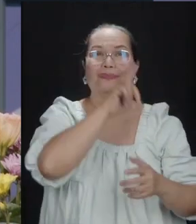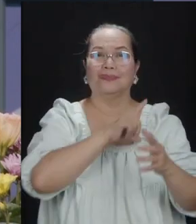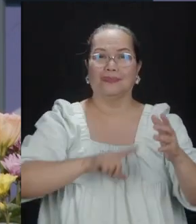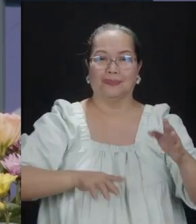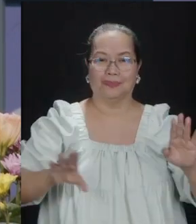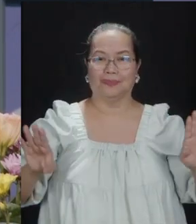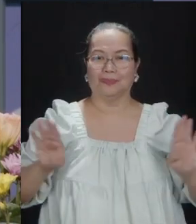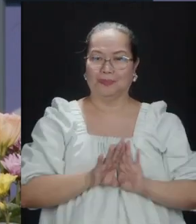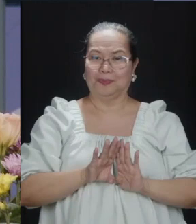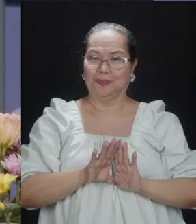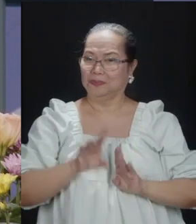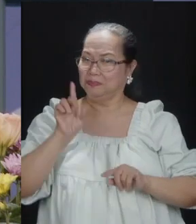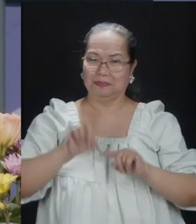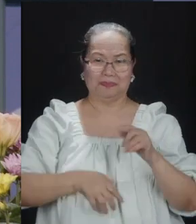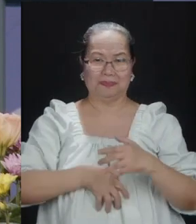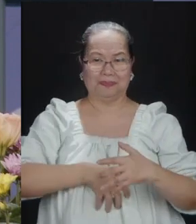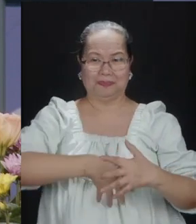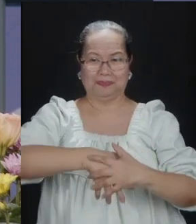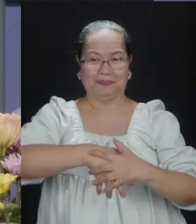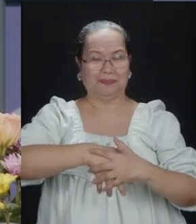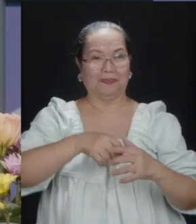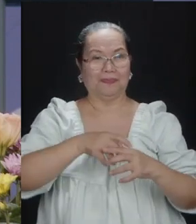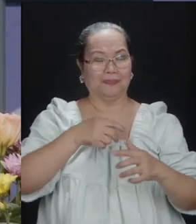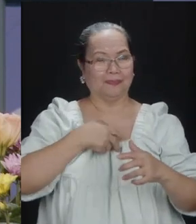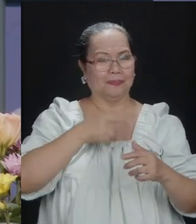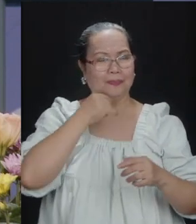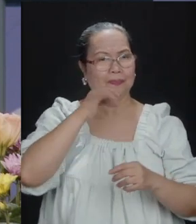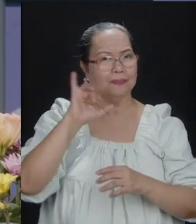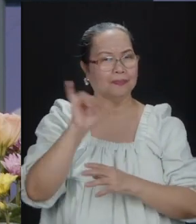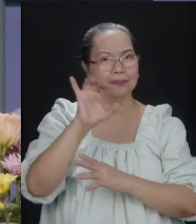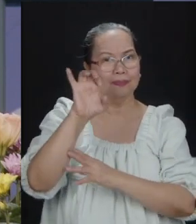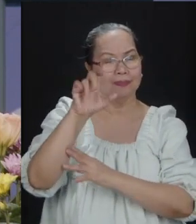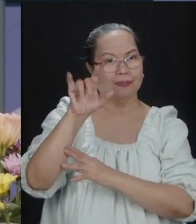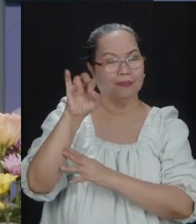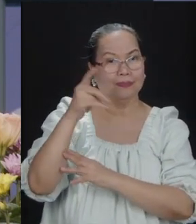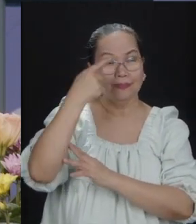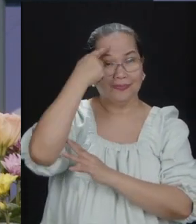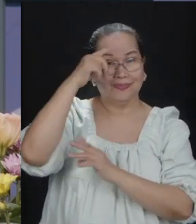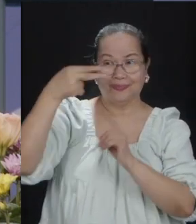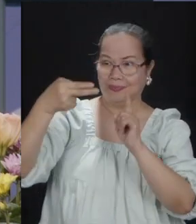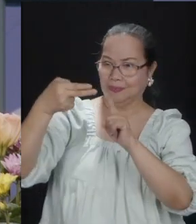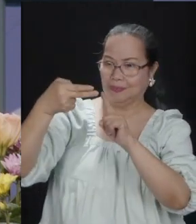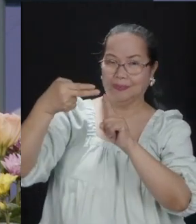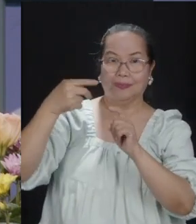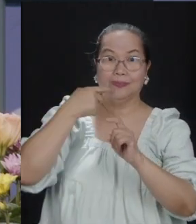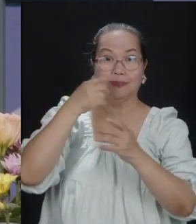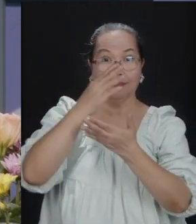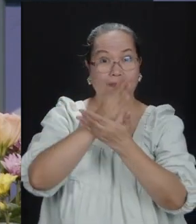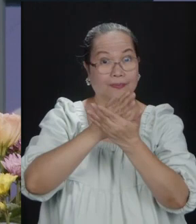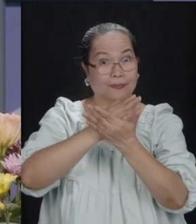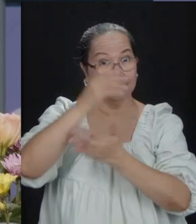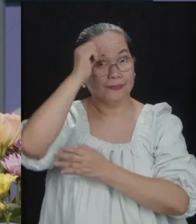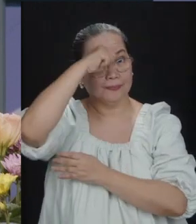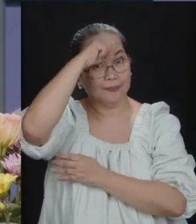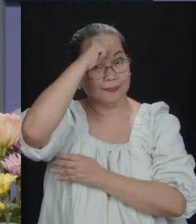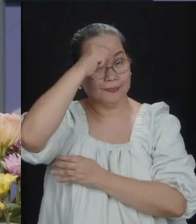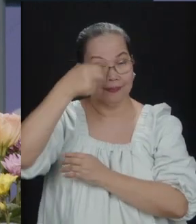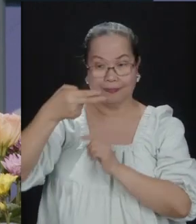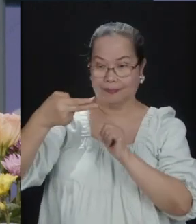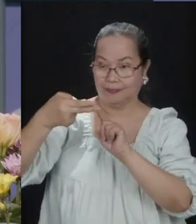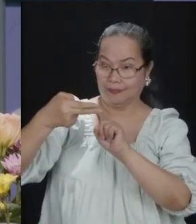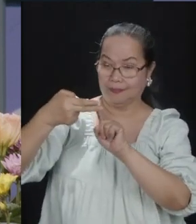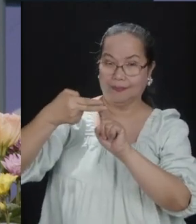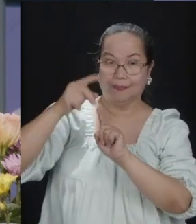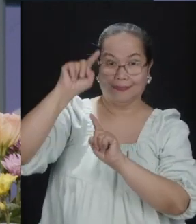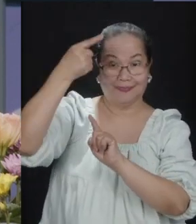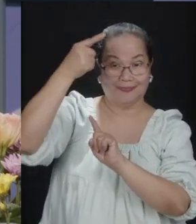So, Elkanah was not timid about his love and preference for Hannah. Now, some scholars think that Hannah must be the first